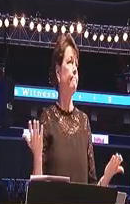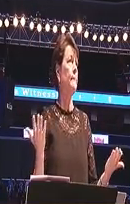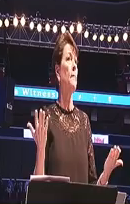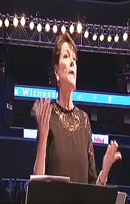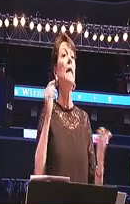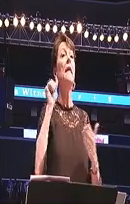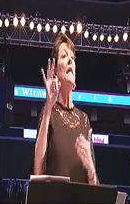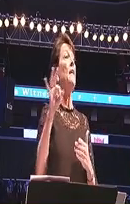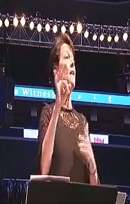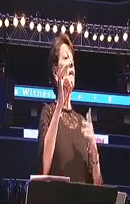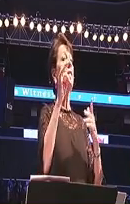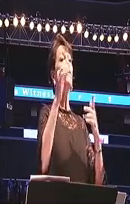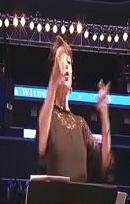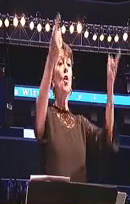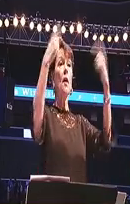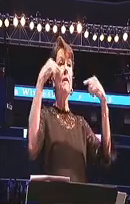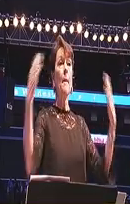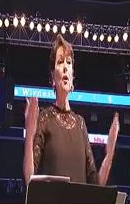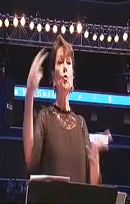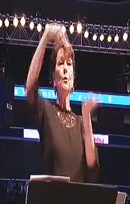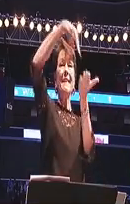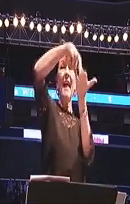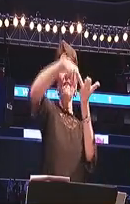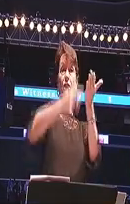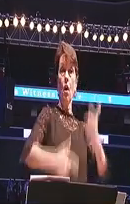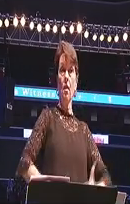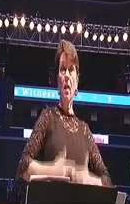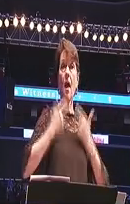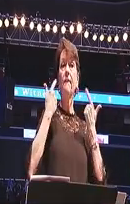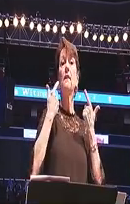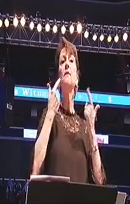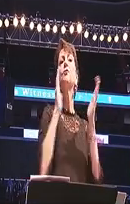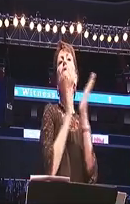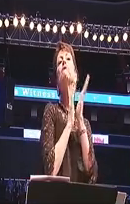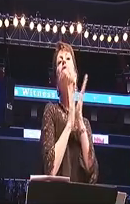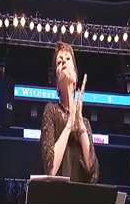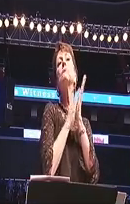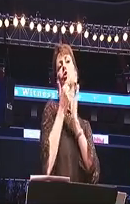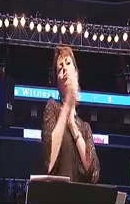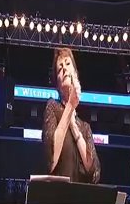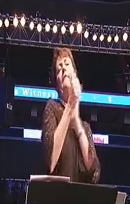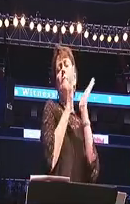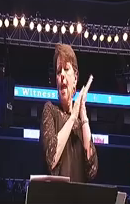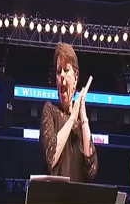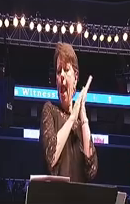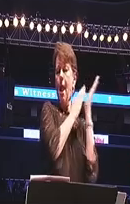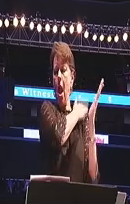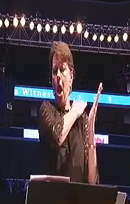If you have come here to stand for life, just give yourself a warm welcome.